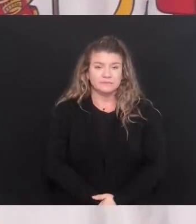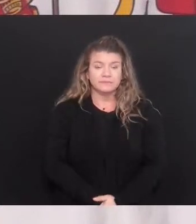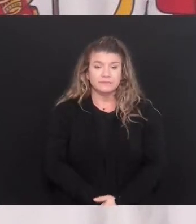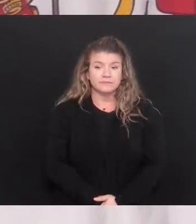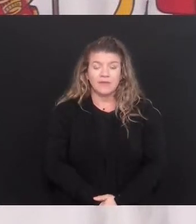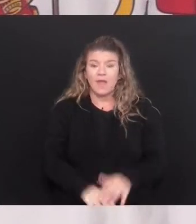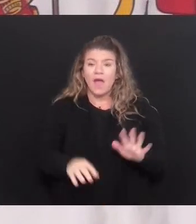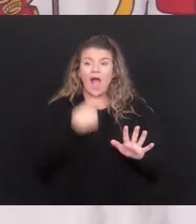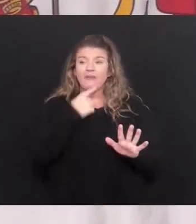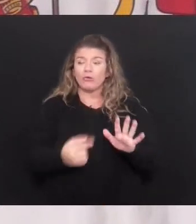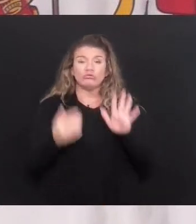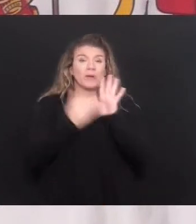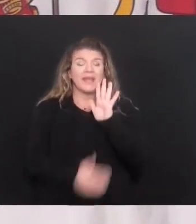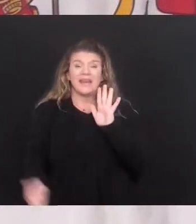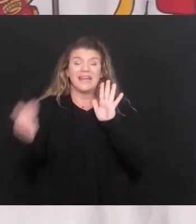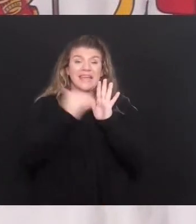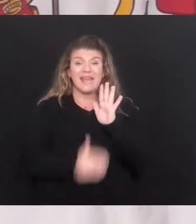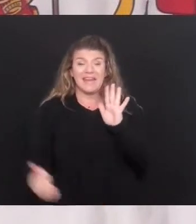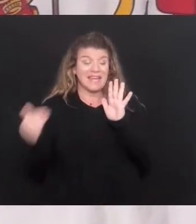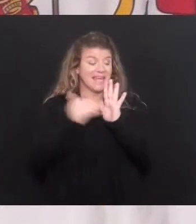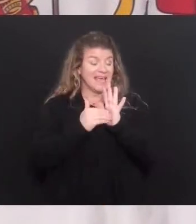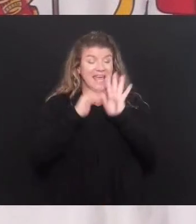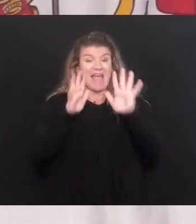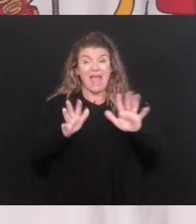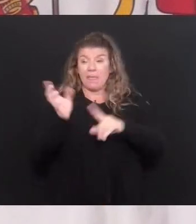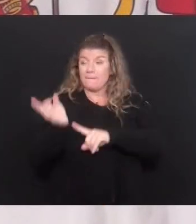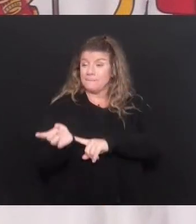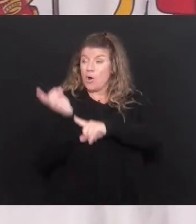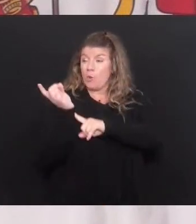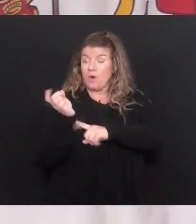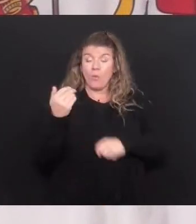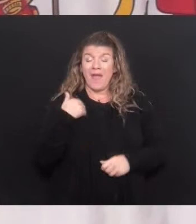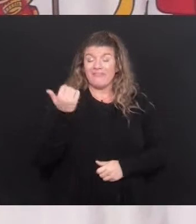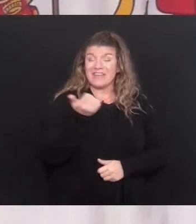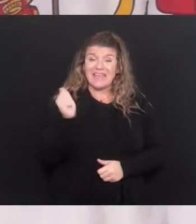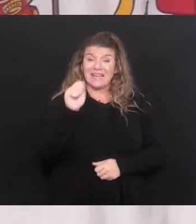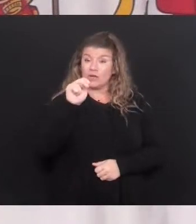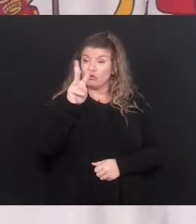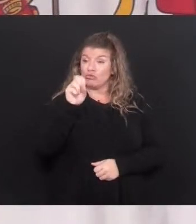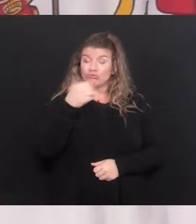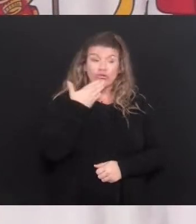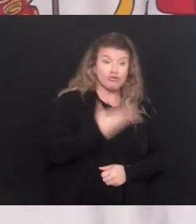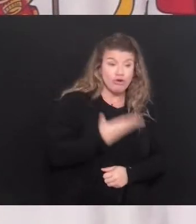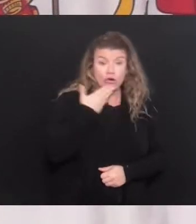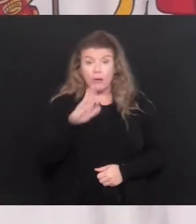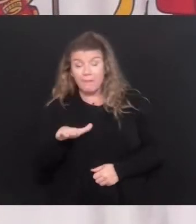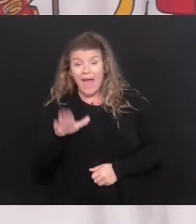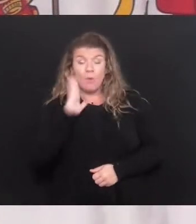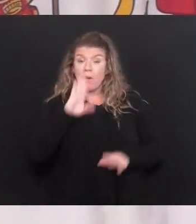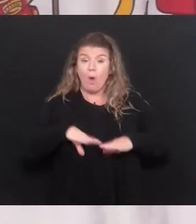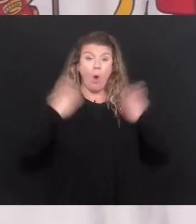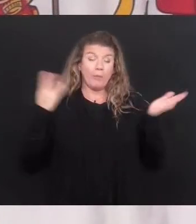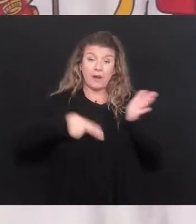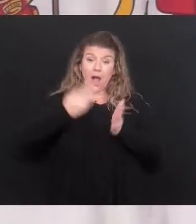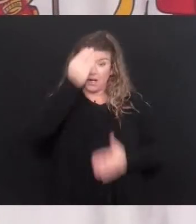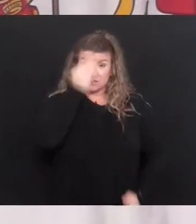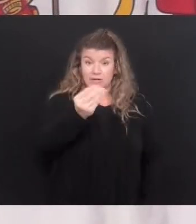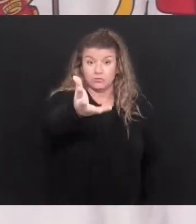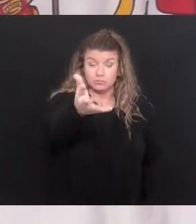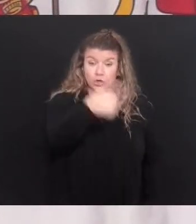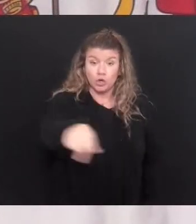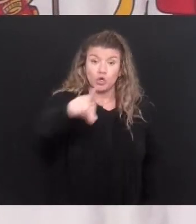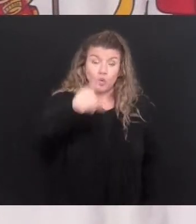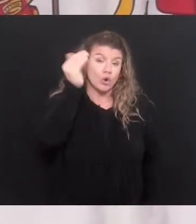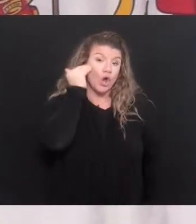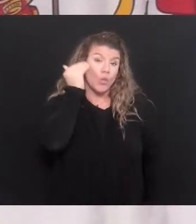I've told you over and over, the very second that we have any news, good or bad, I'm going to be completely transparent about it, and you're going to know.